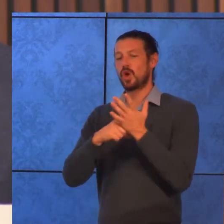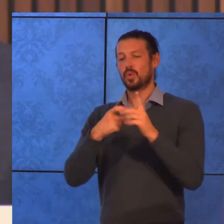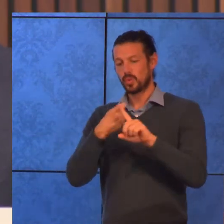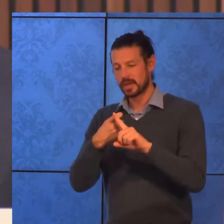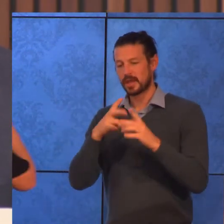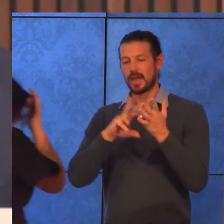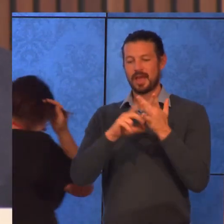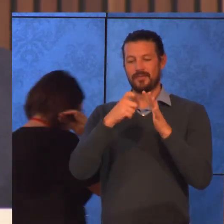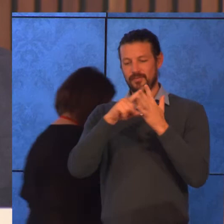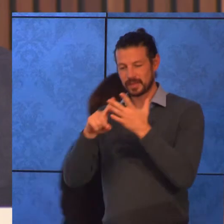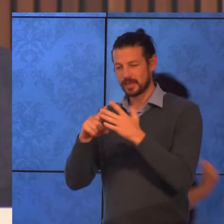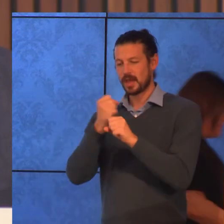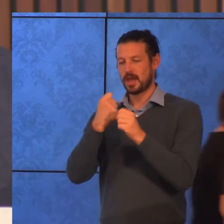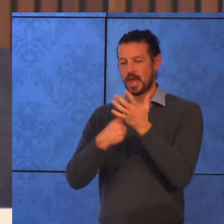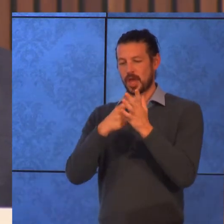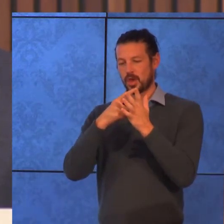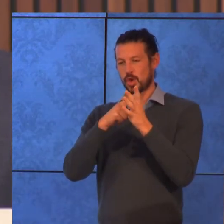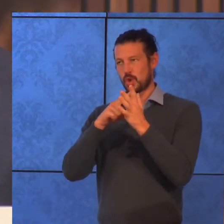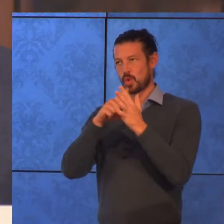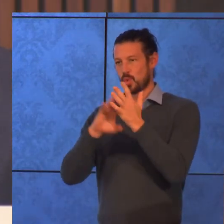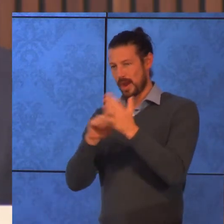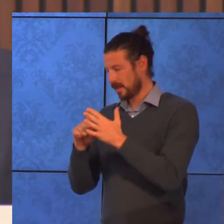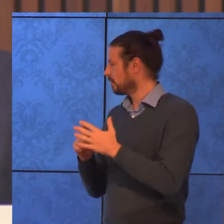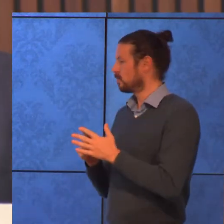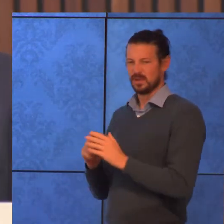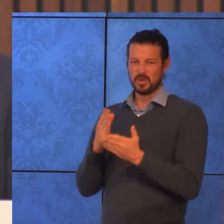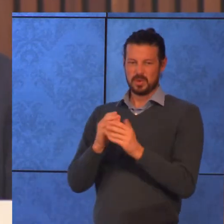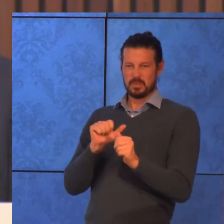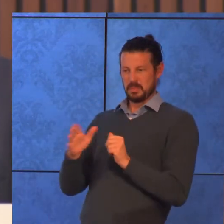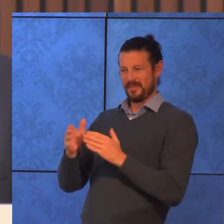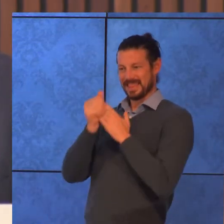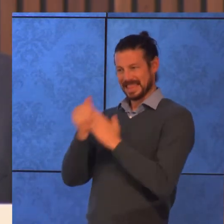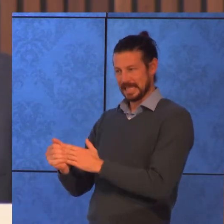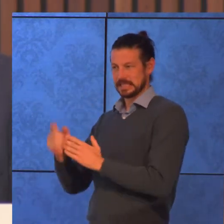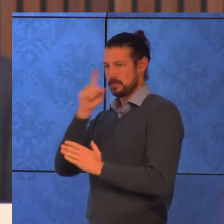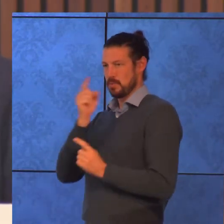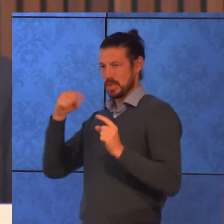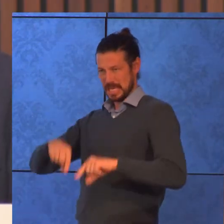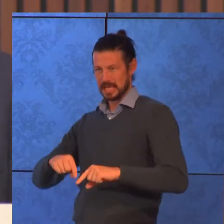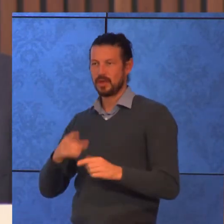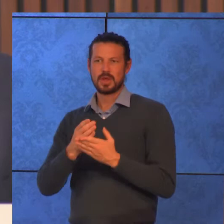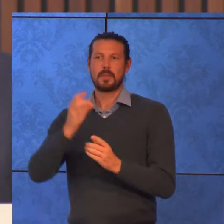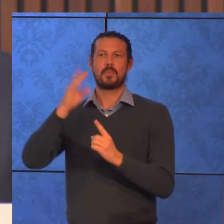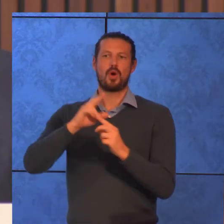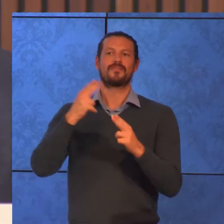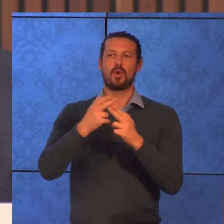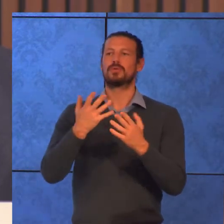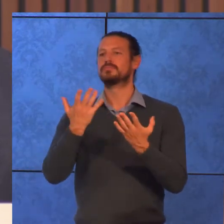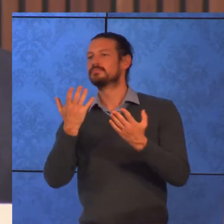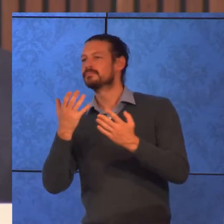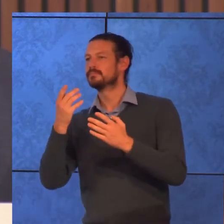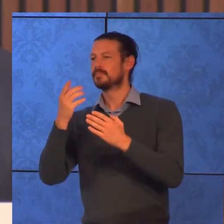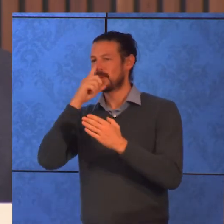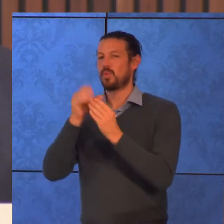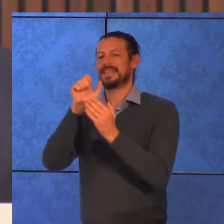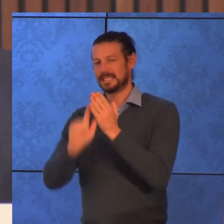wonderful, Rick, Vicki and Graeme, to have the leaders of organisations that are so important to people with disability and our advocates here with